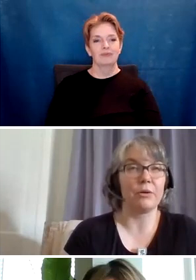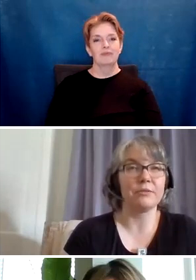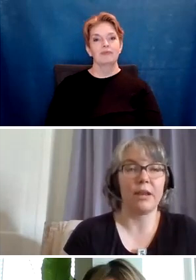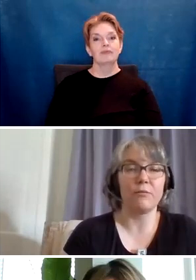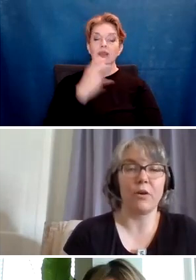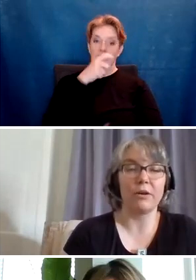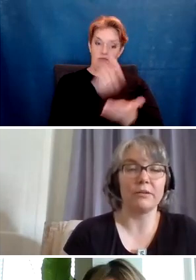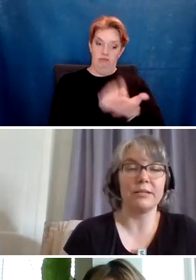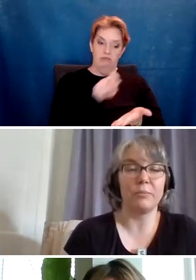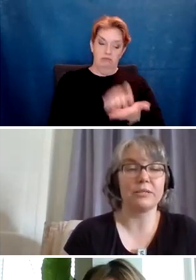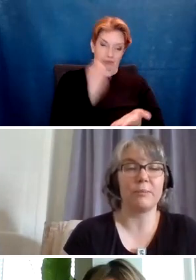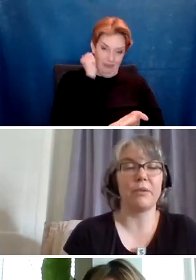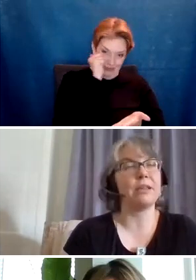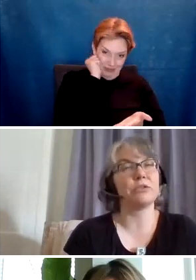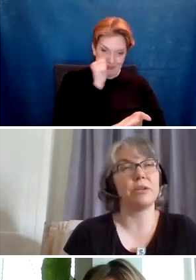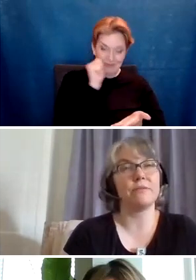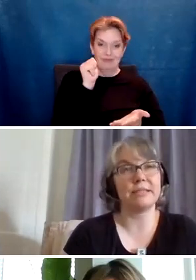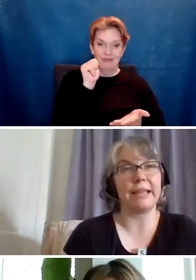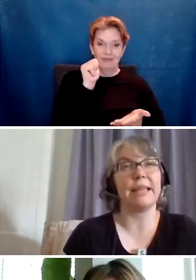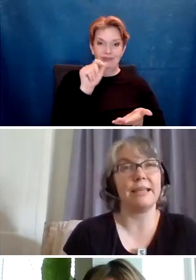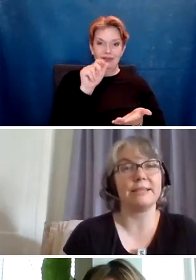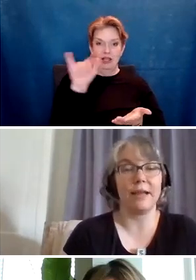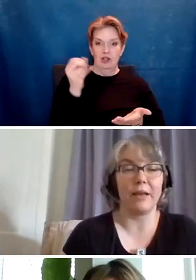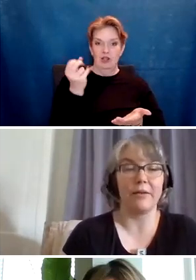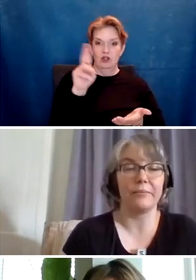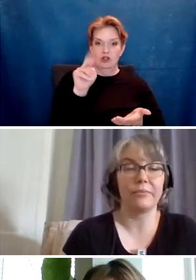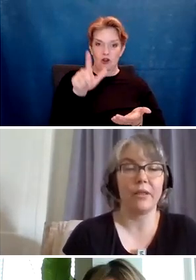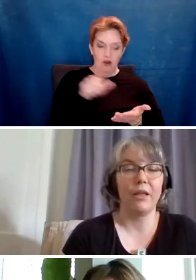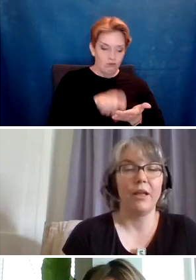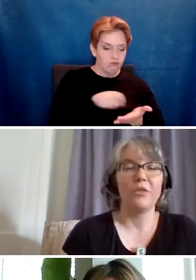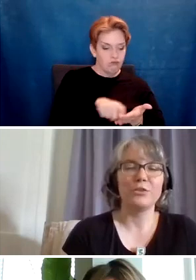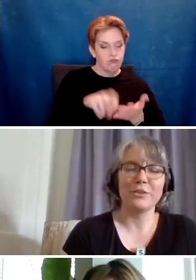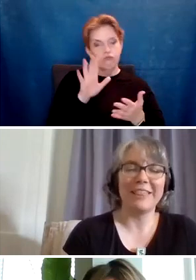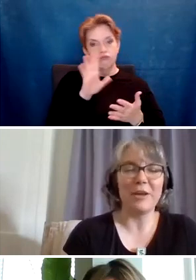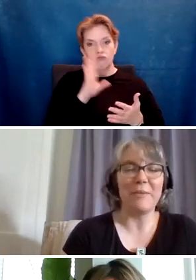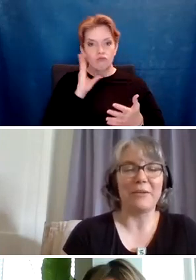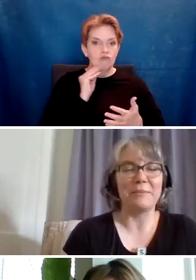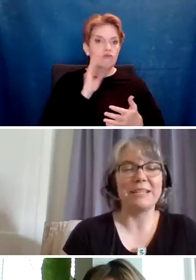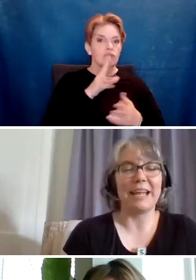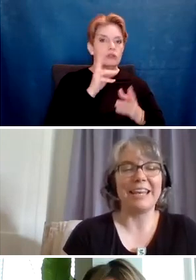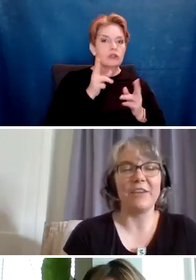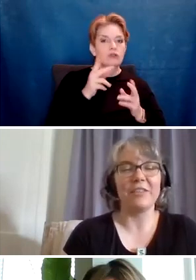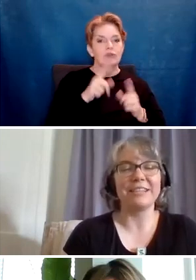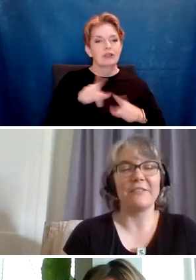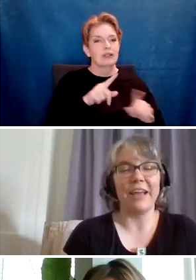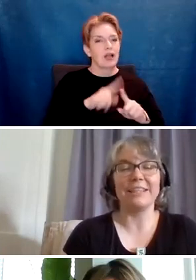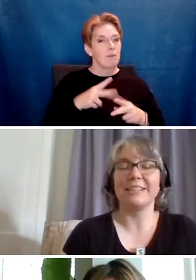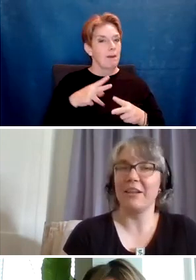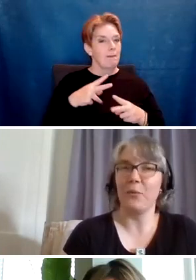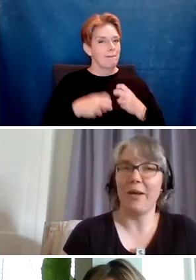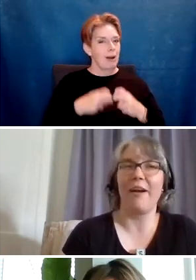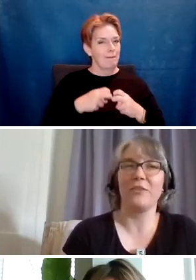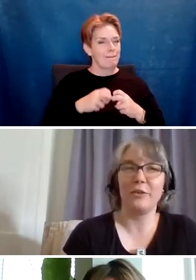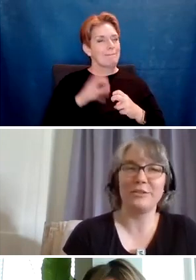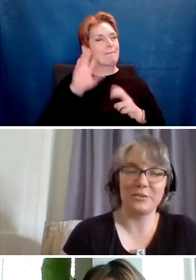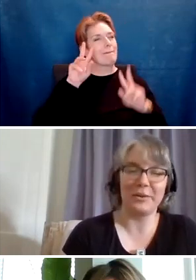at Melrose and wrote articles and books about the history of the site and his time there. The tricky thing about him is that he never lets the facts get